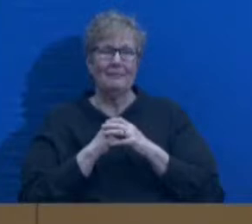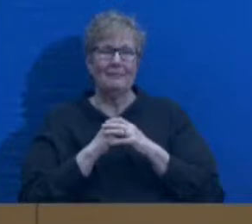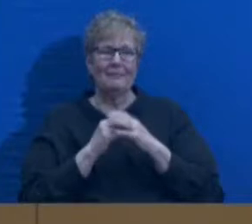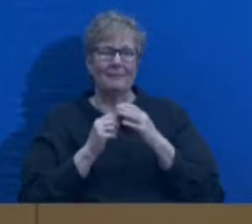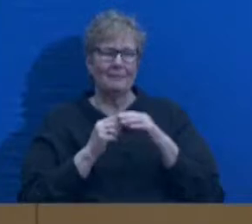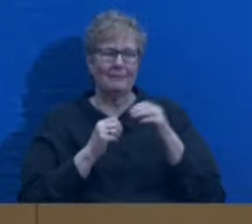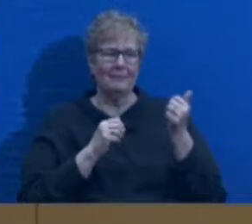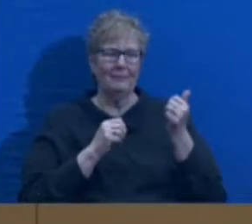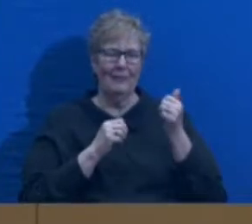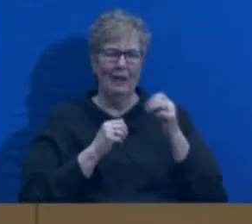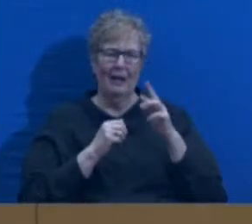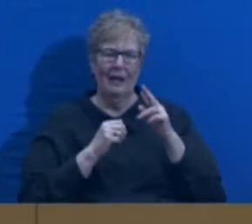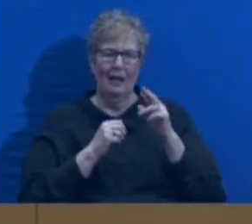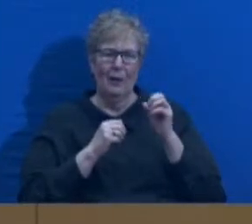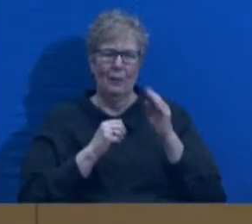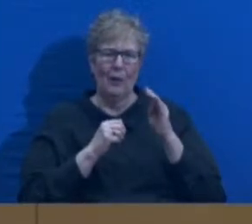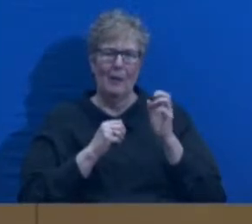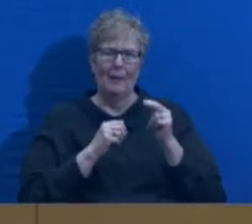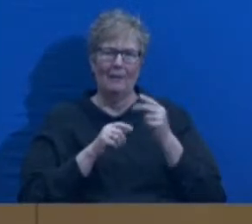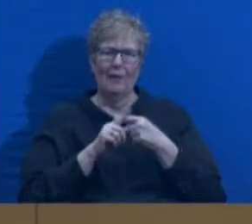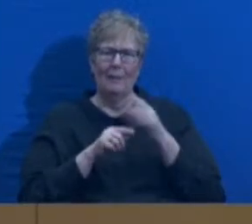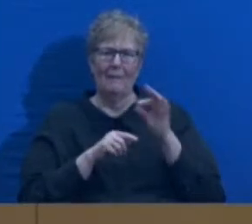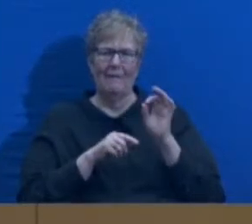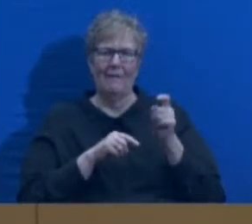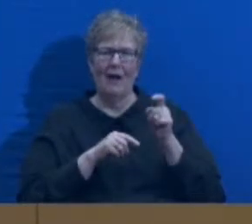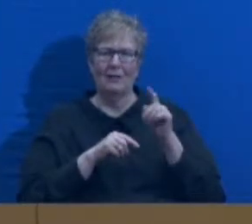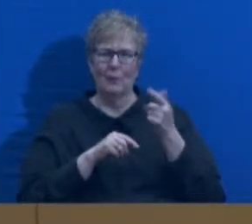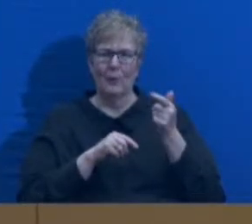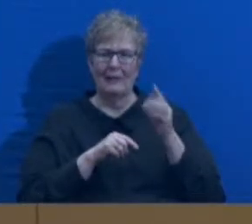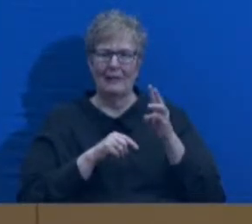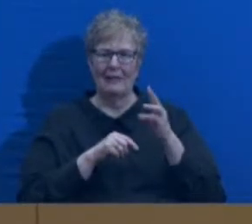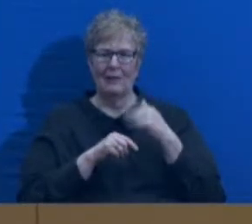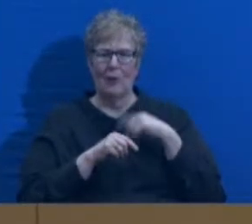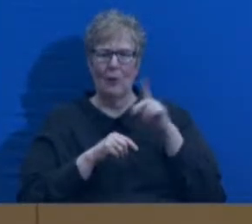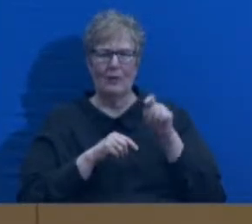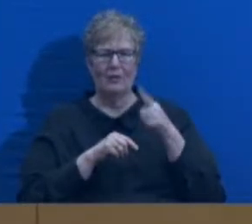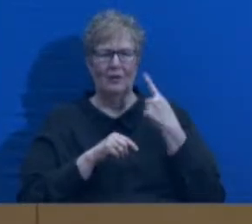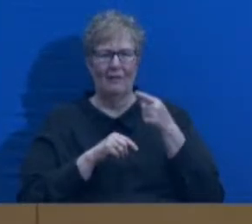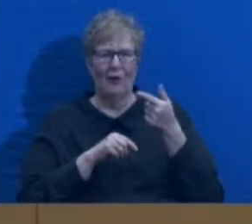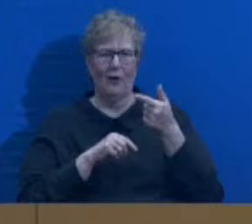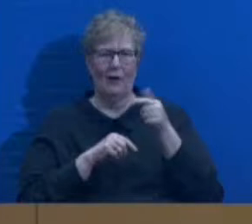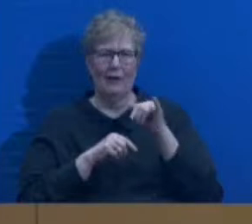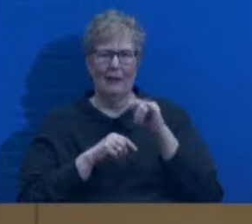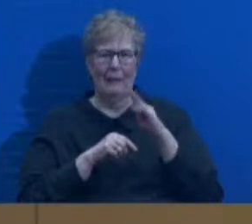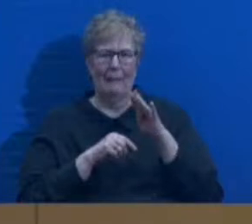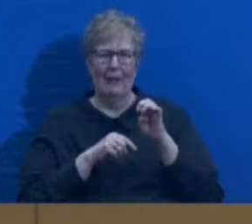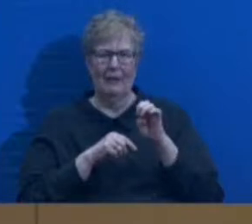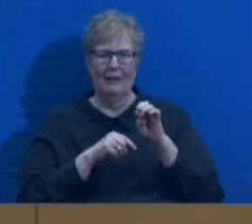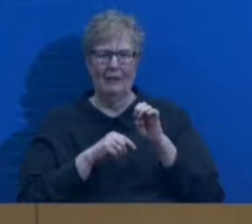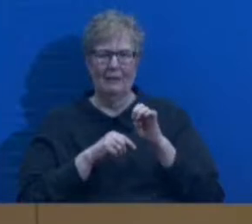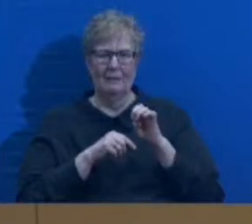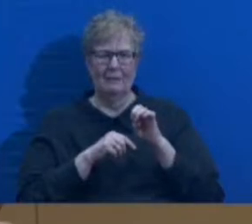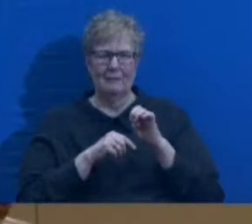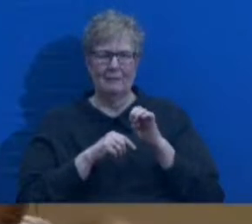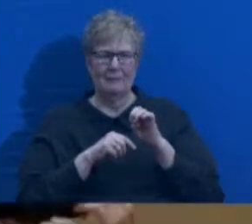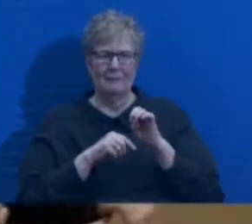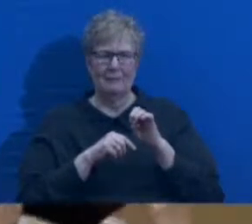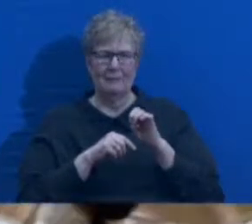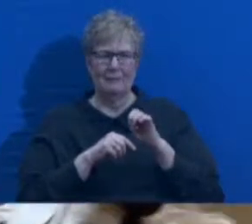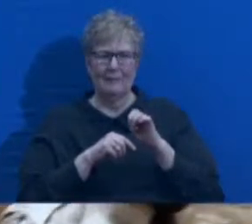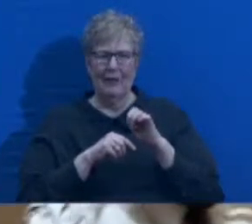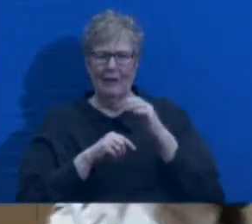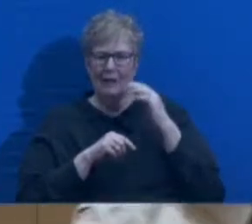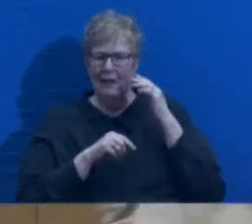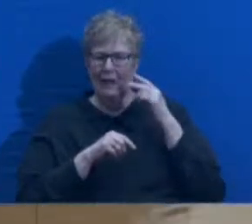This is Robin, again with Fox 46. My question is for Gibbie. Gibbie, with the Panthers season